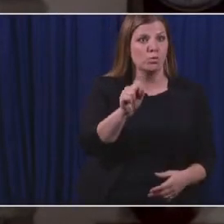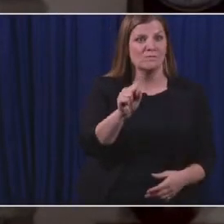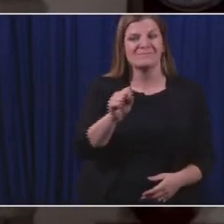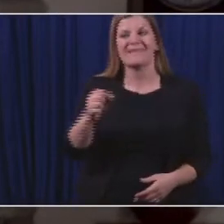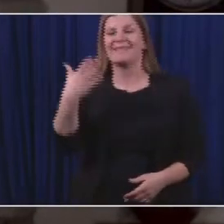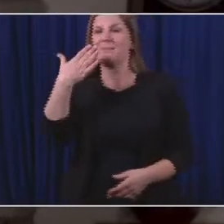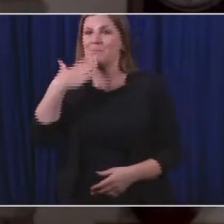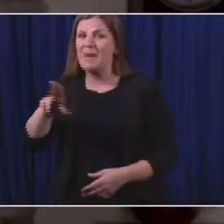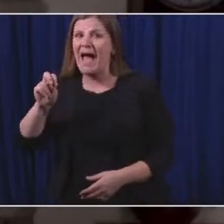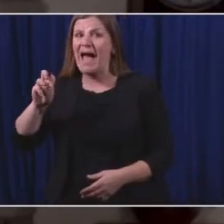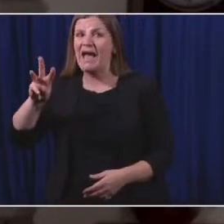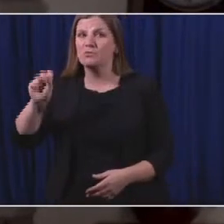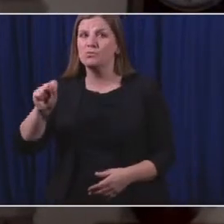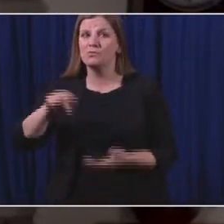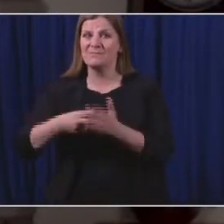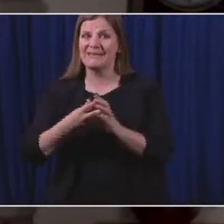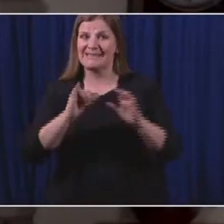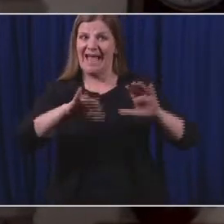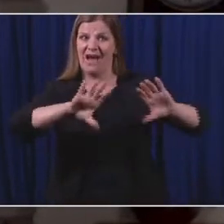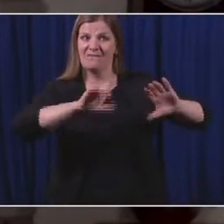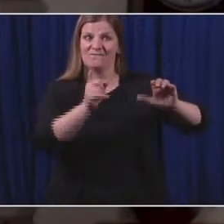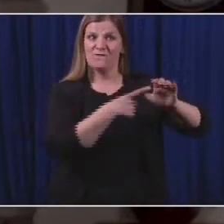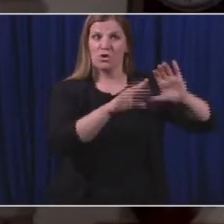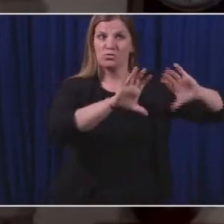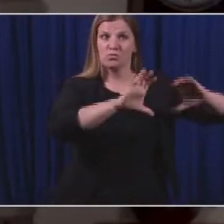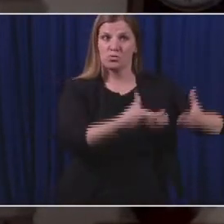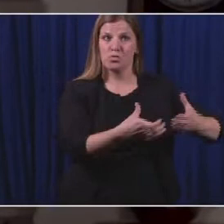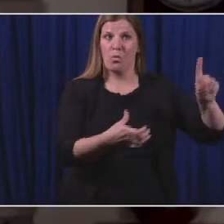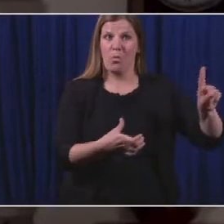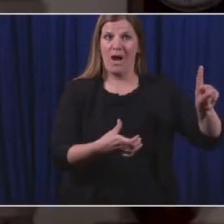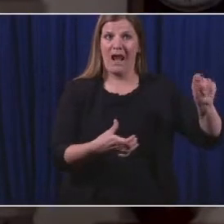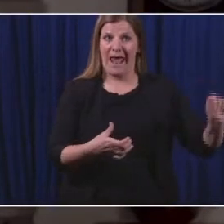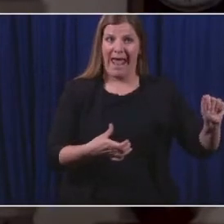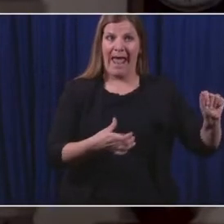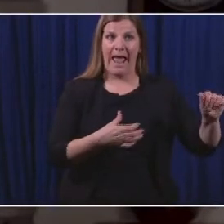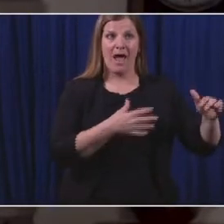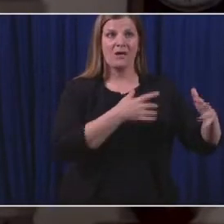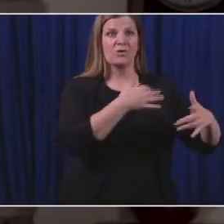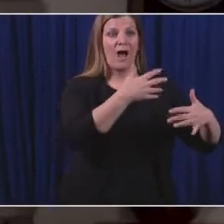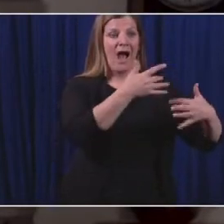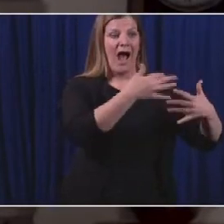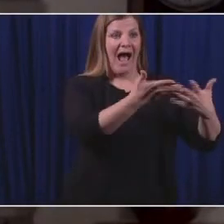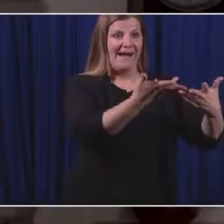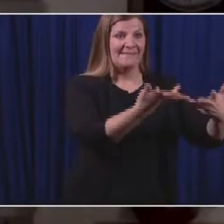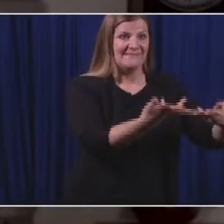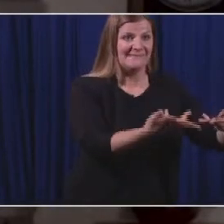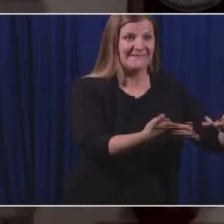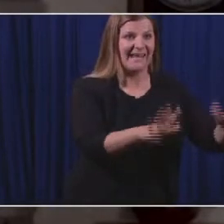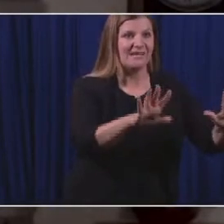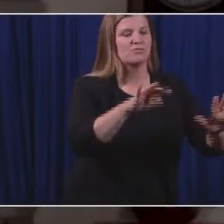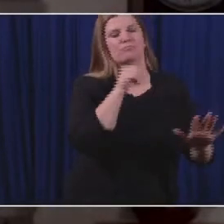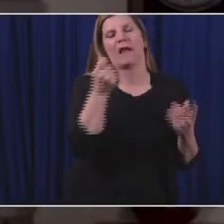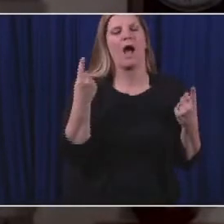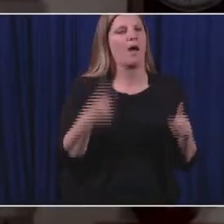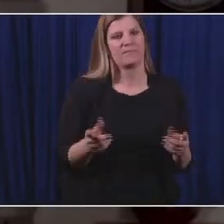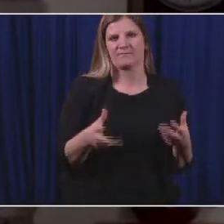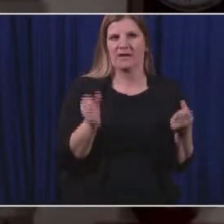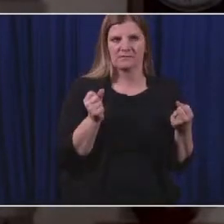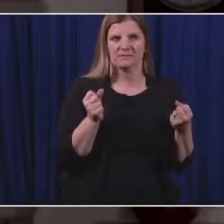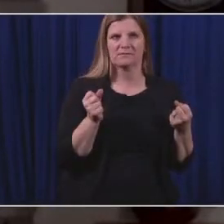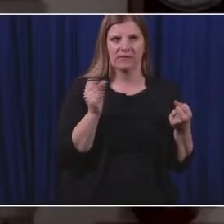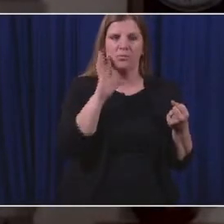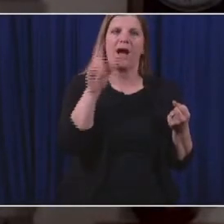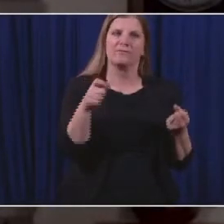of the first group, which is the 1A group. So I think people just being realistic about this, having an understanding